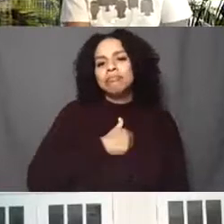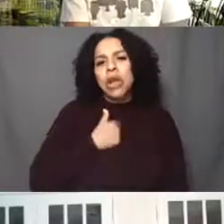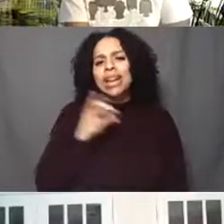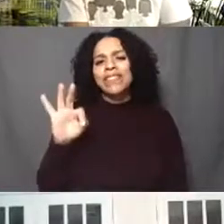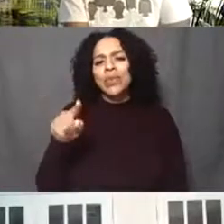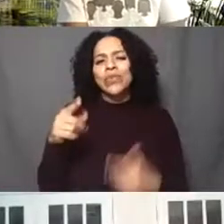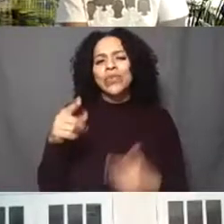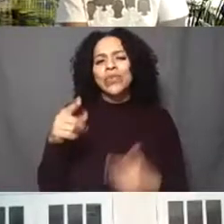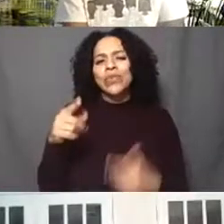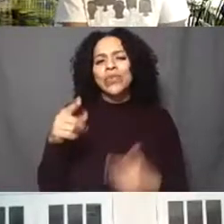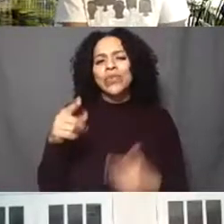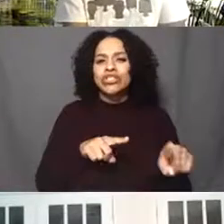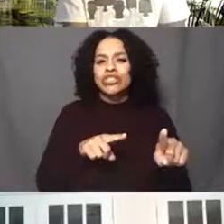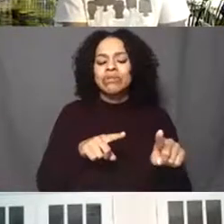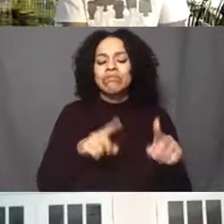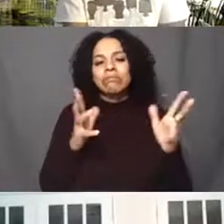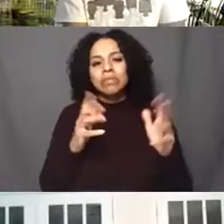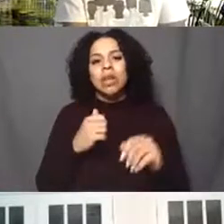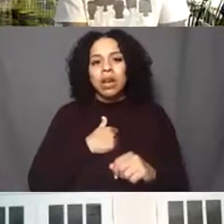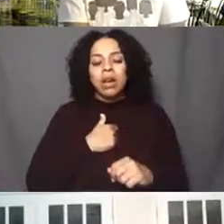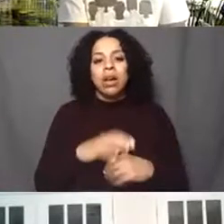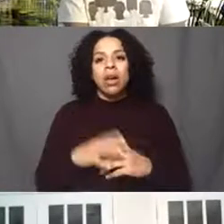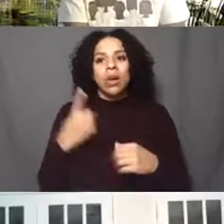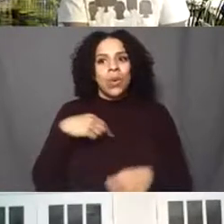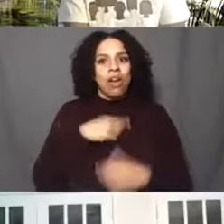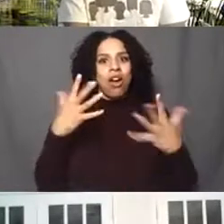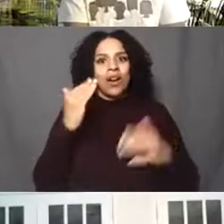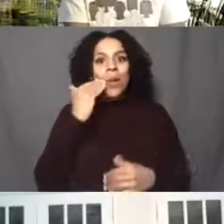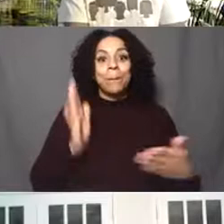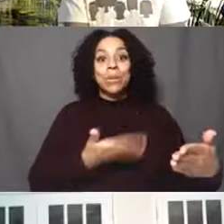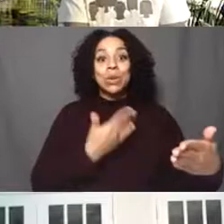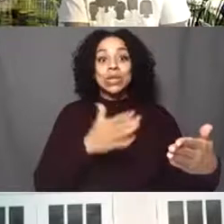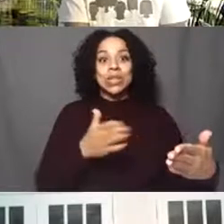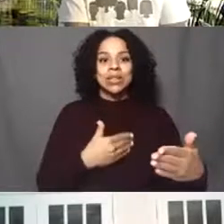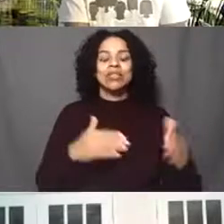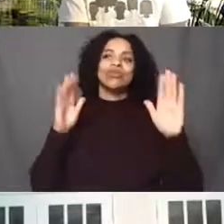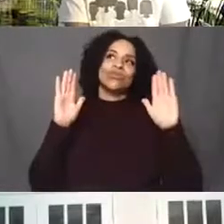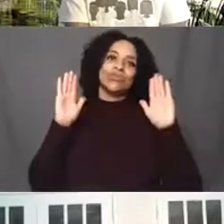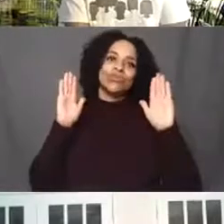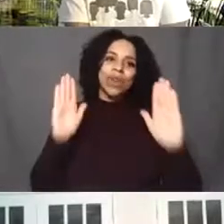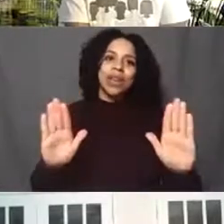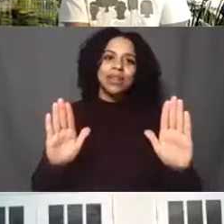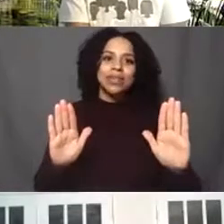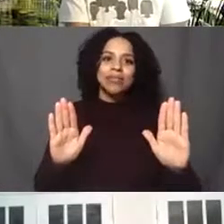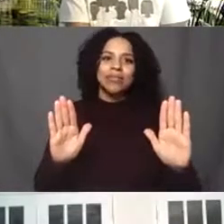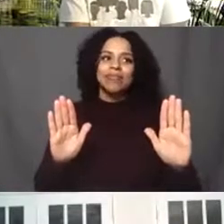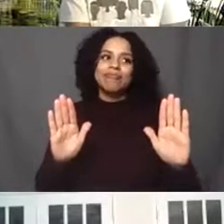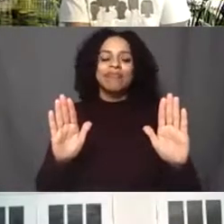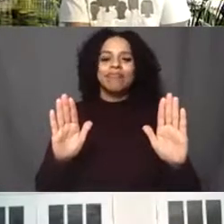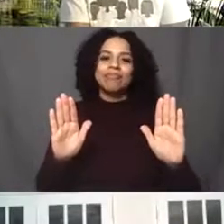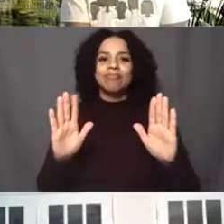answered this already. We know that music is such a great part of our